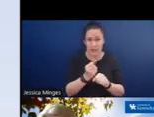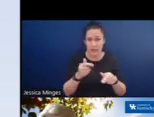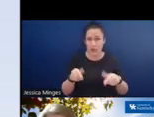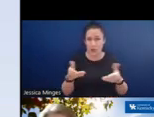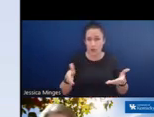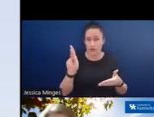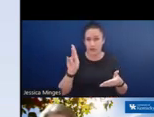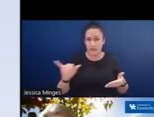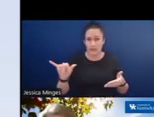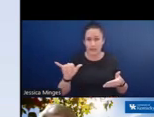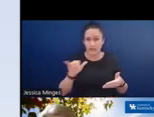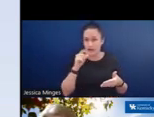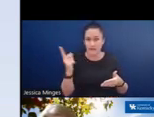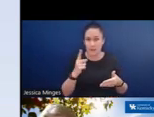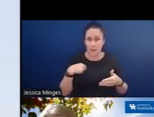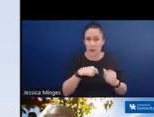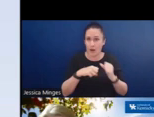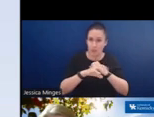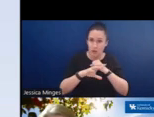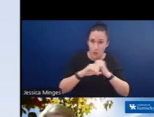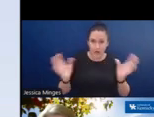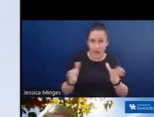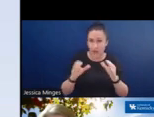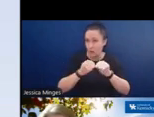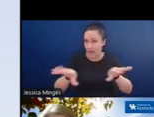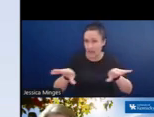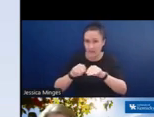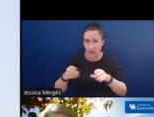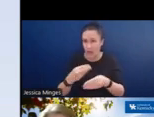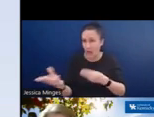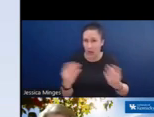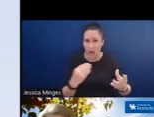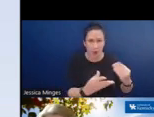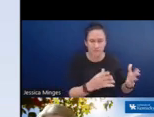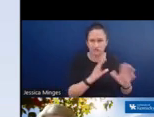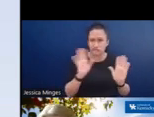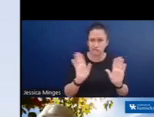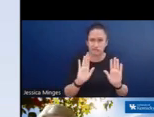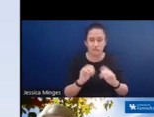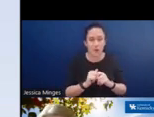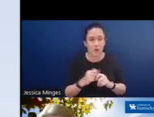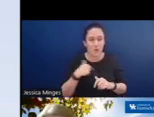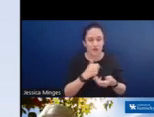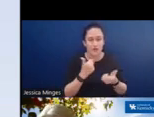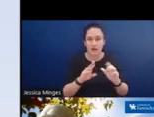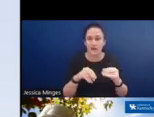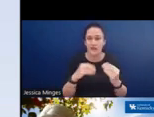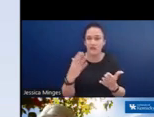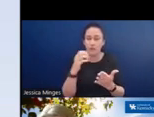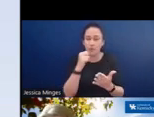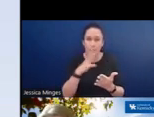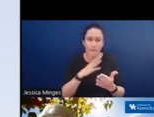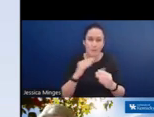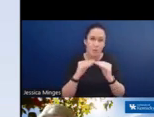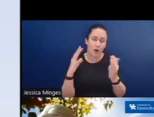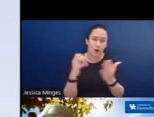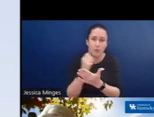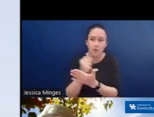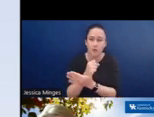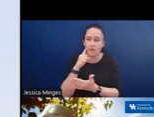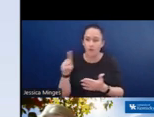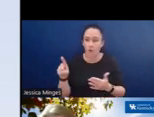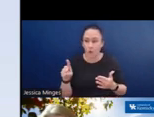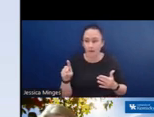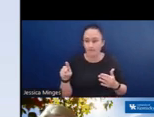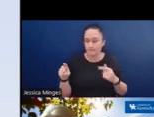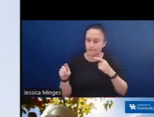not something we're promoting or that we are passing out in any way. We are trying to give women more opportunities to